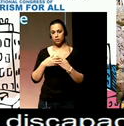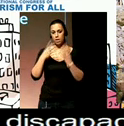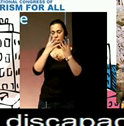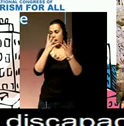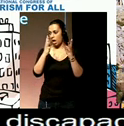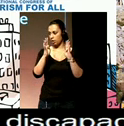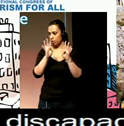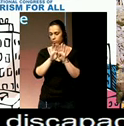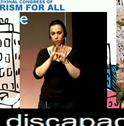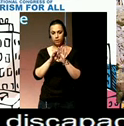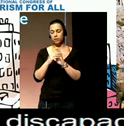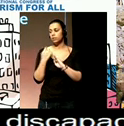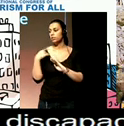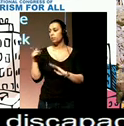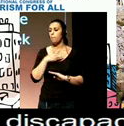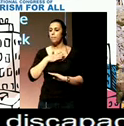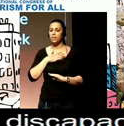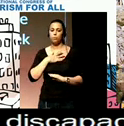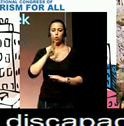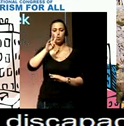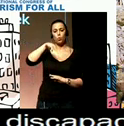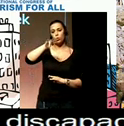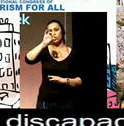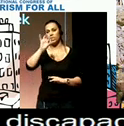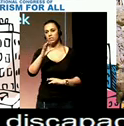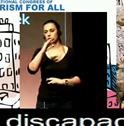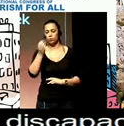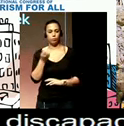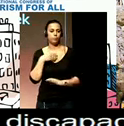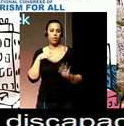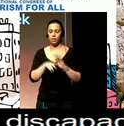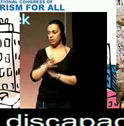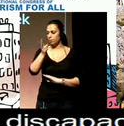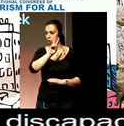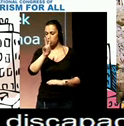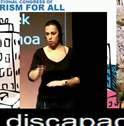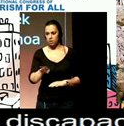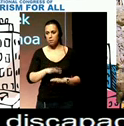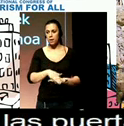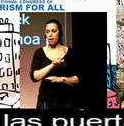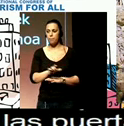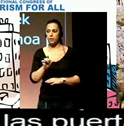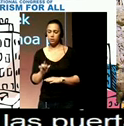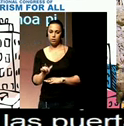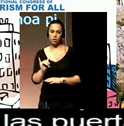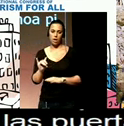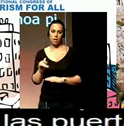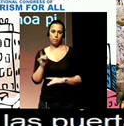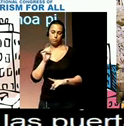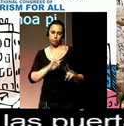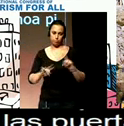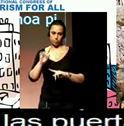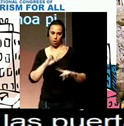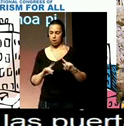not accessible for people with mobility impairments. Access was difficult and even dangerous in wet,